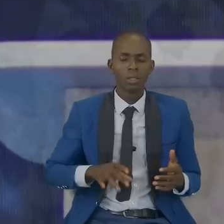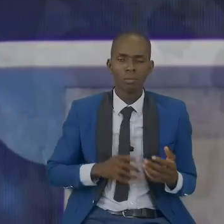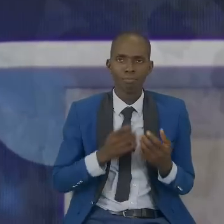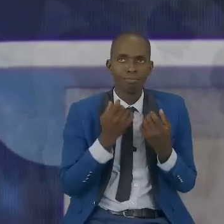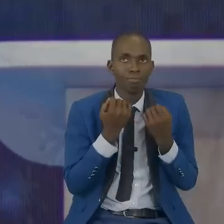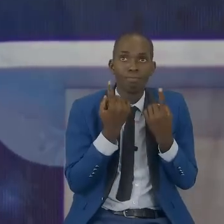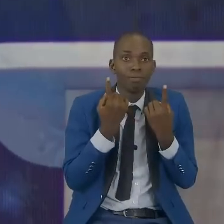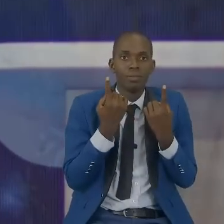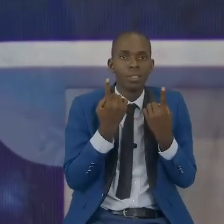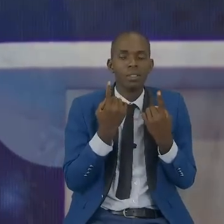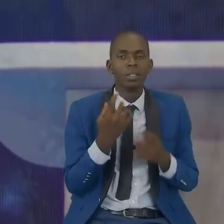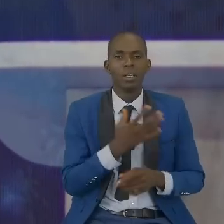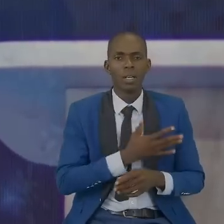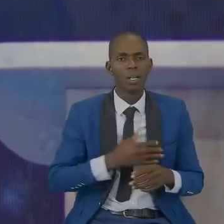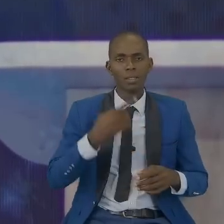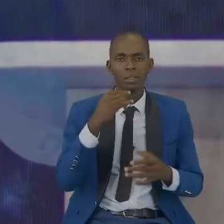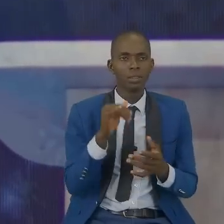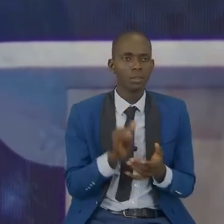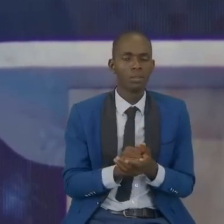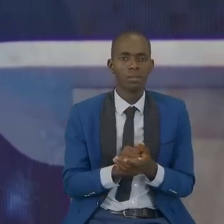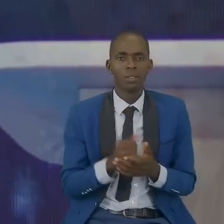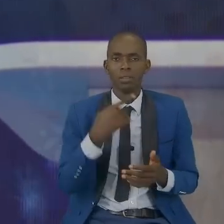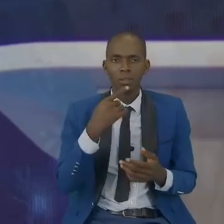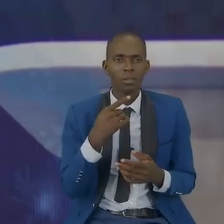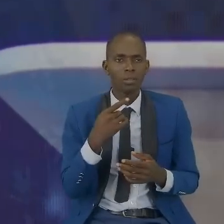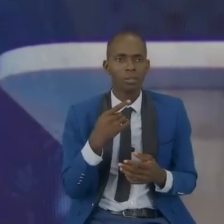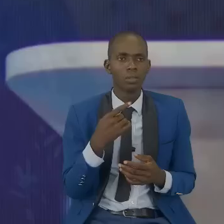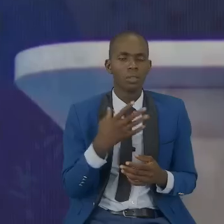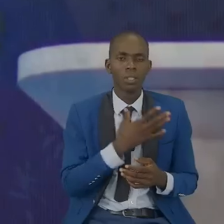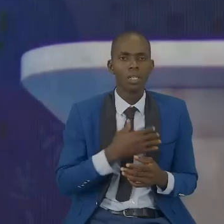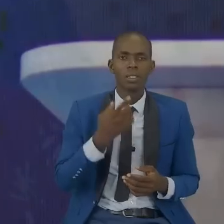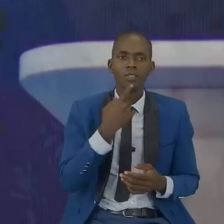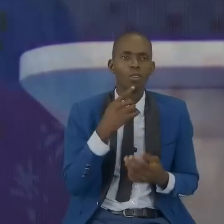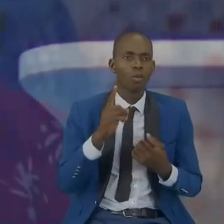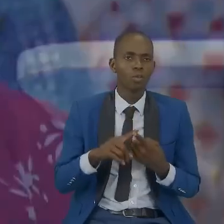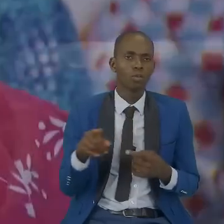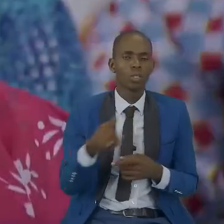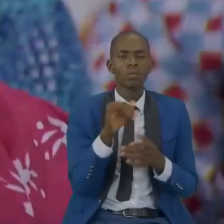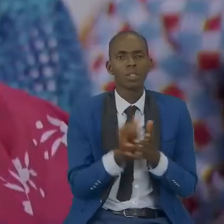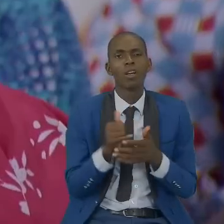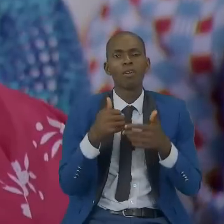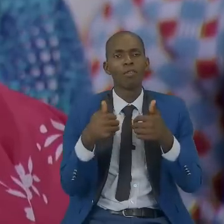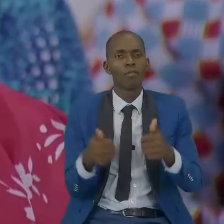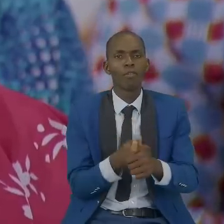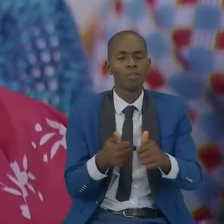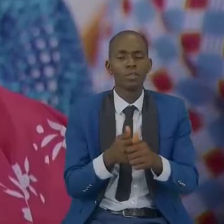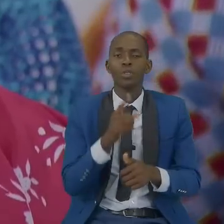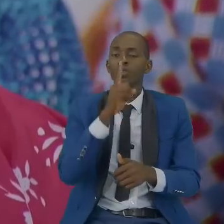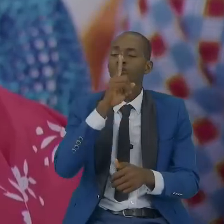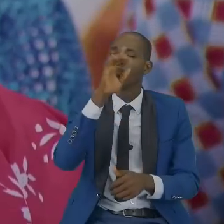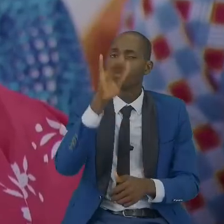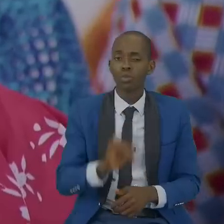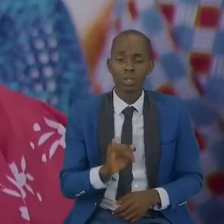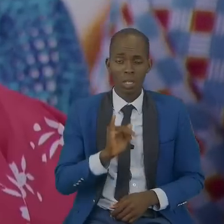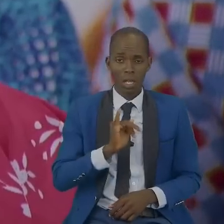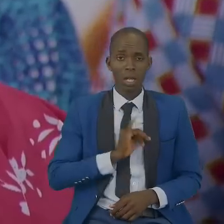he marveled, and said unto them that followed, verily I say unto you, I have